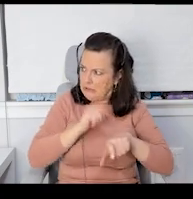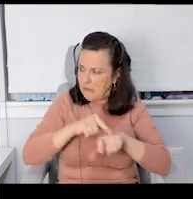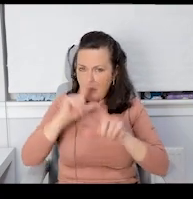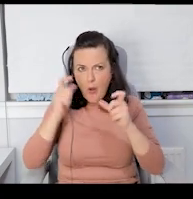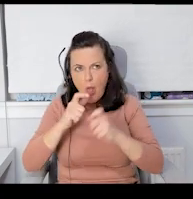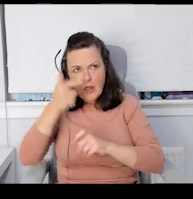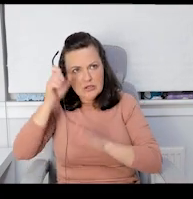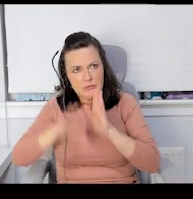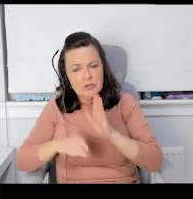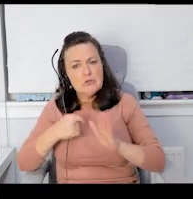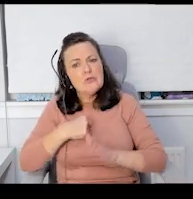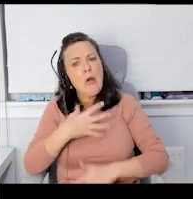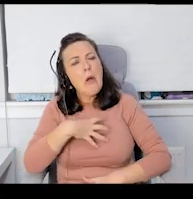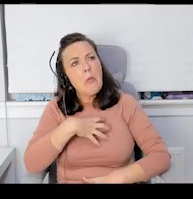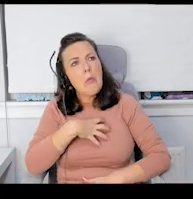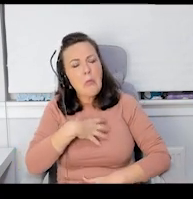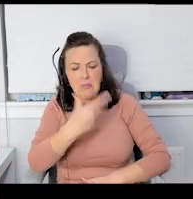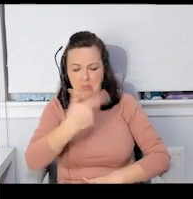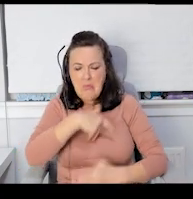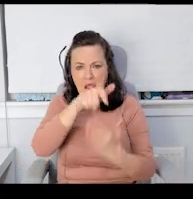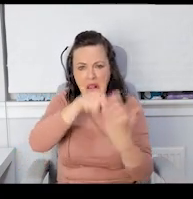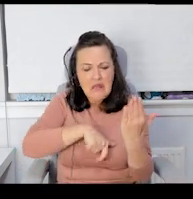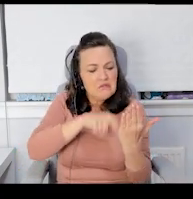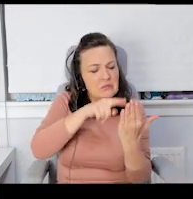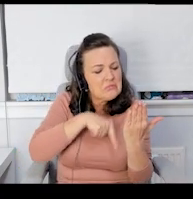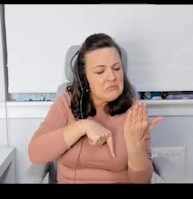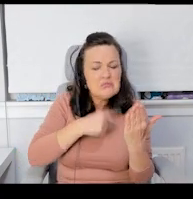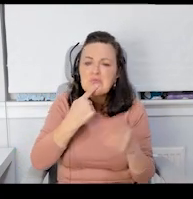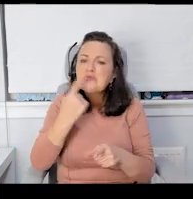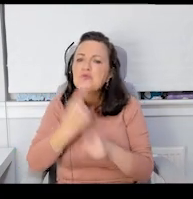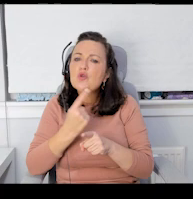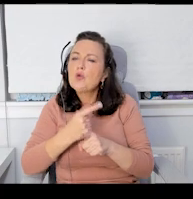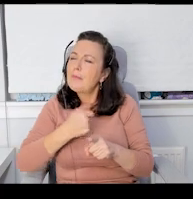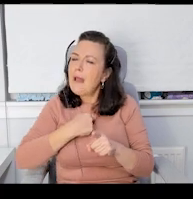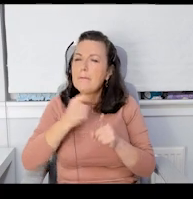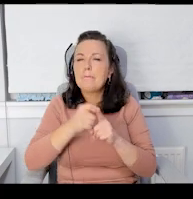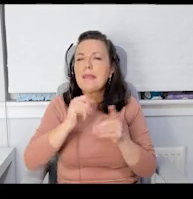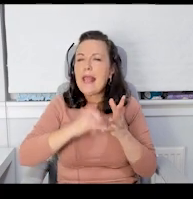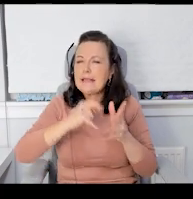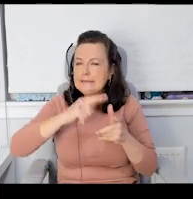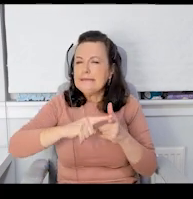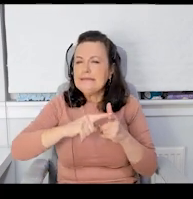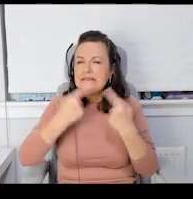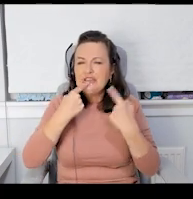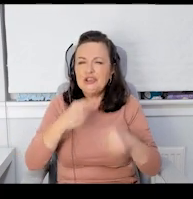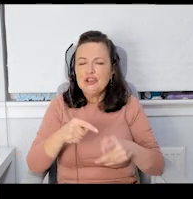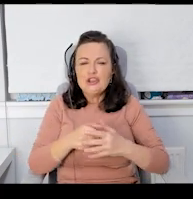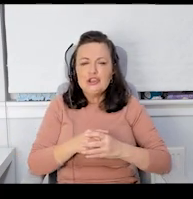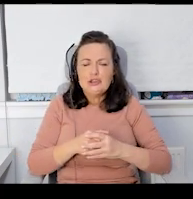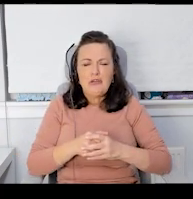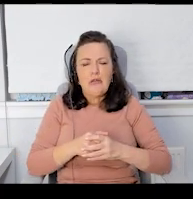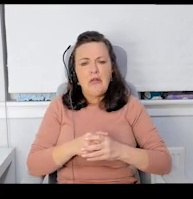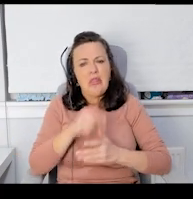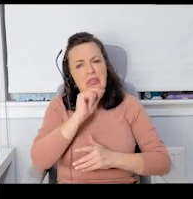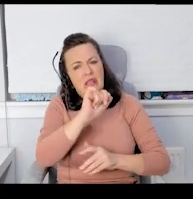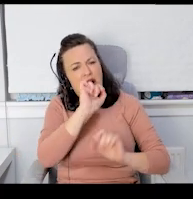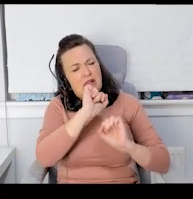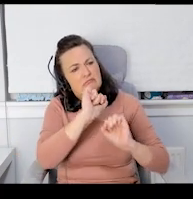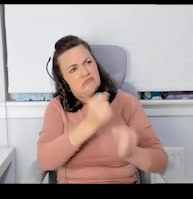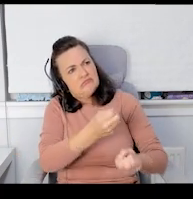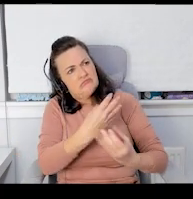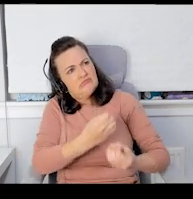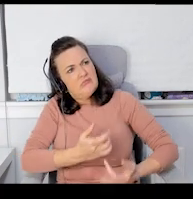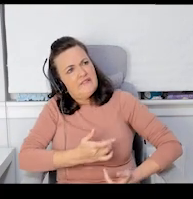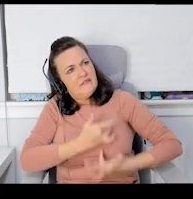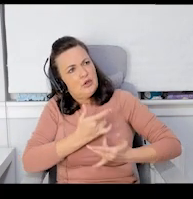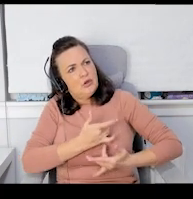so that was basically the information I got. Leaflet, spoke to my PSHE teacher at the time. And again, it was like they gave their